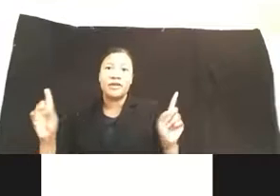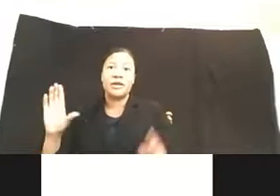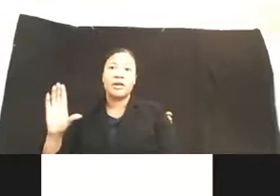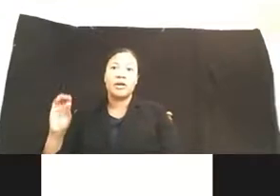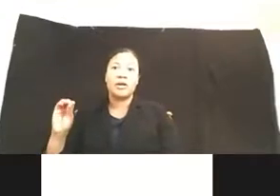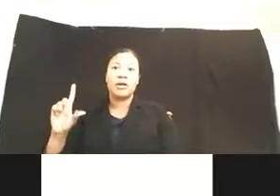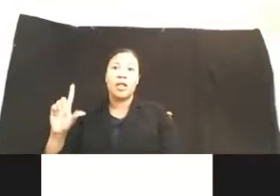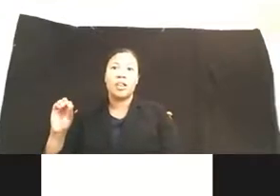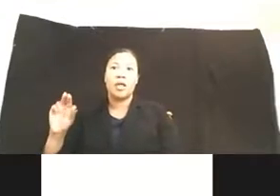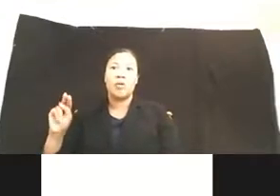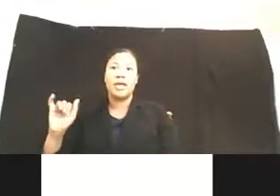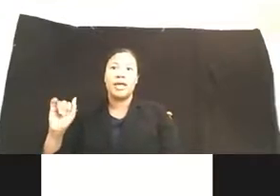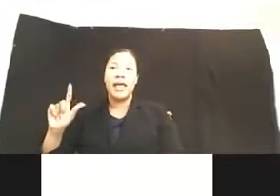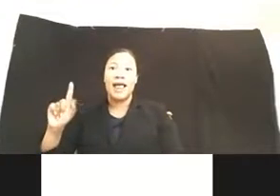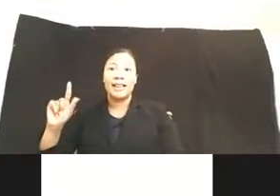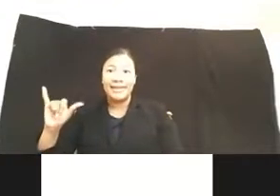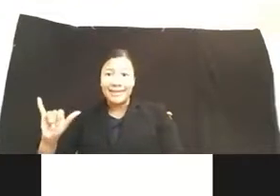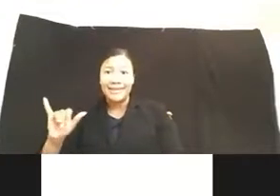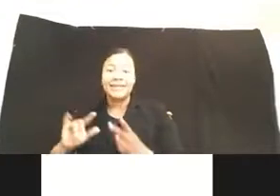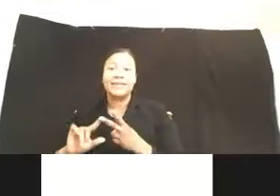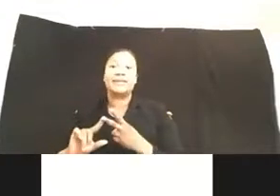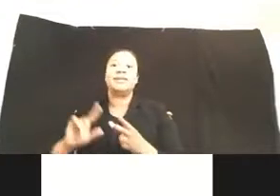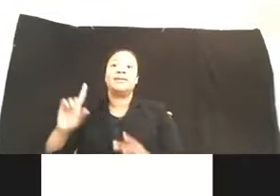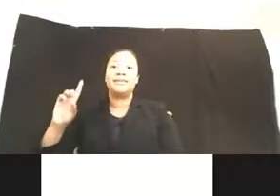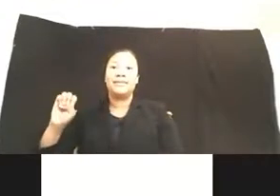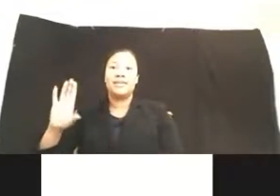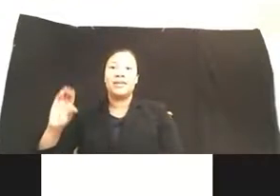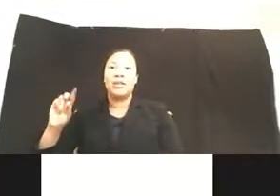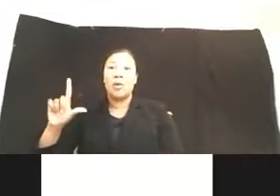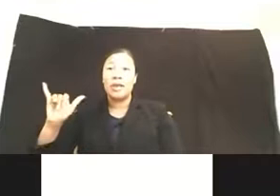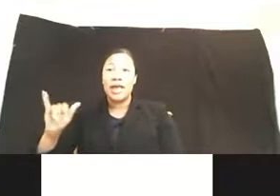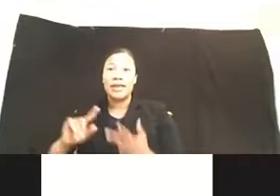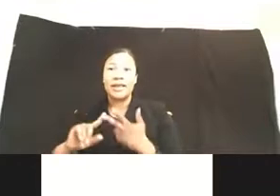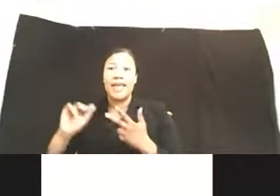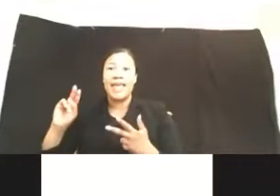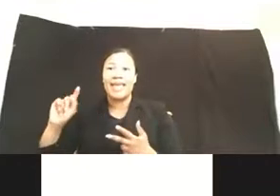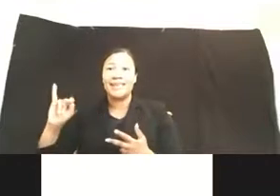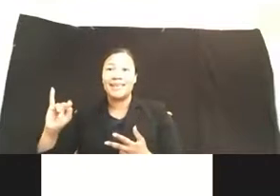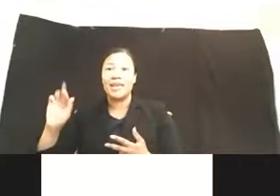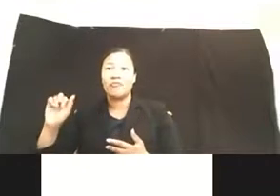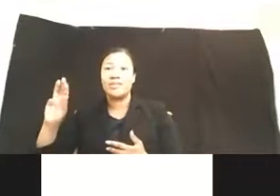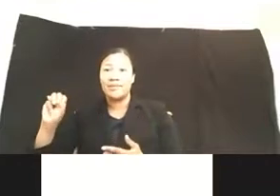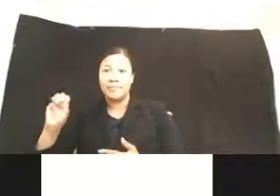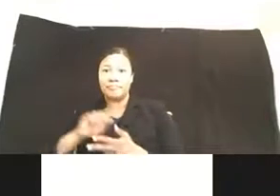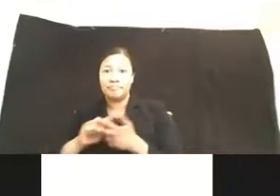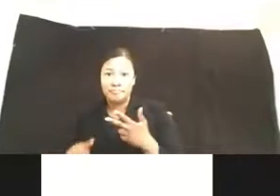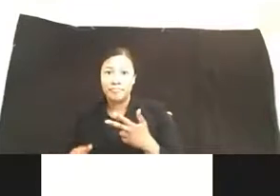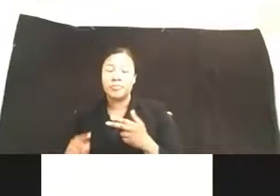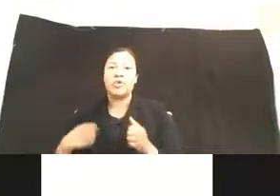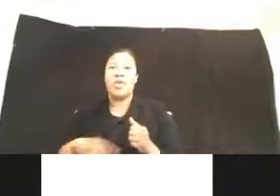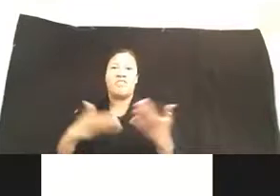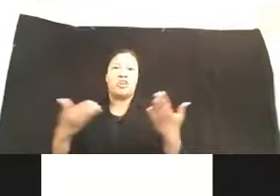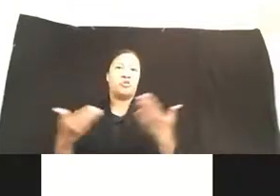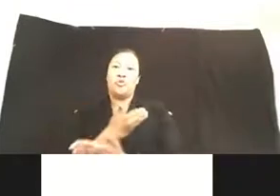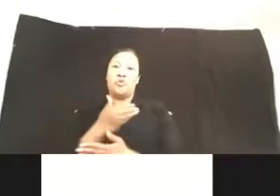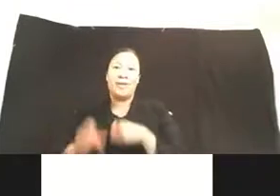and anti-racism. We could not be more excited then to launch a new year of cluster events with this talk from